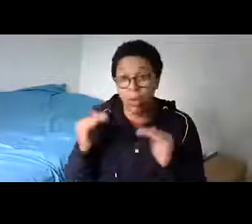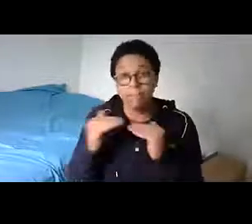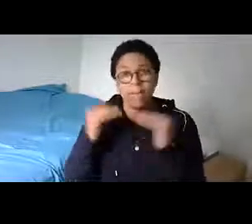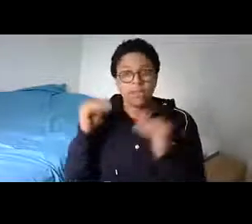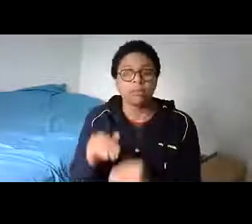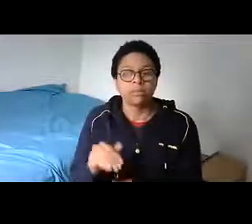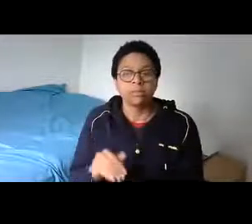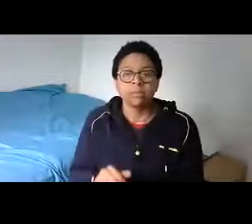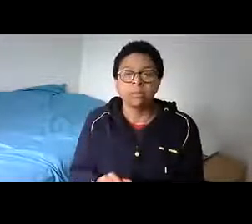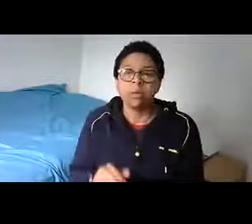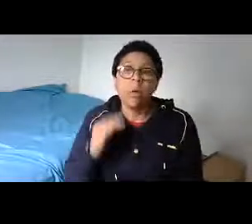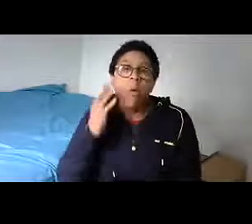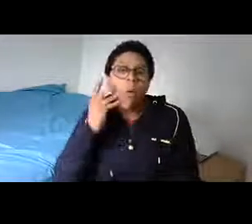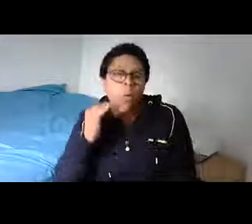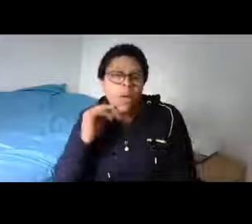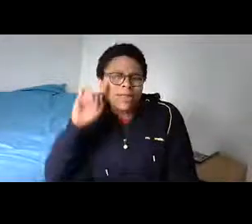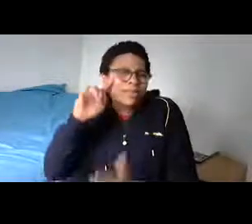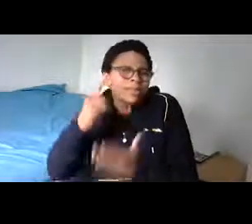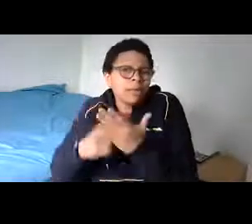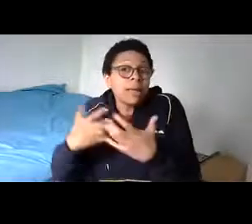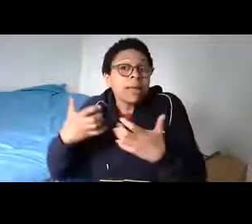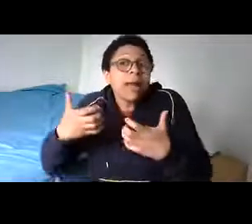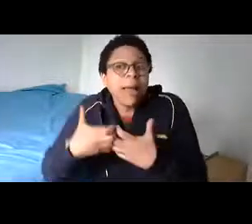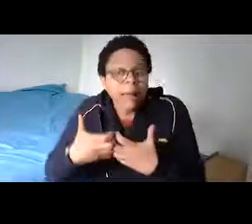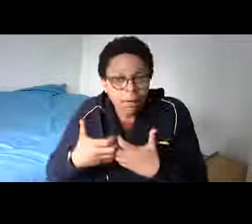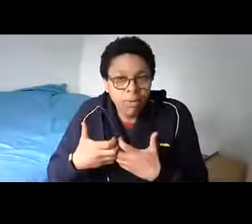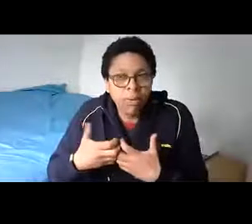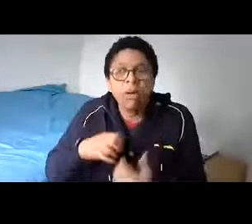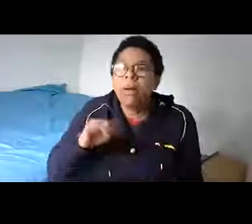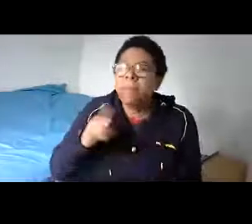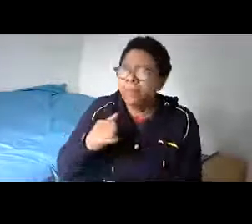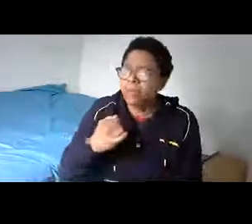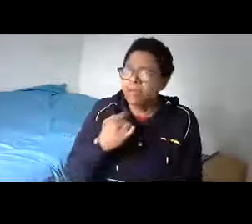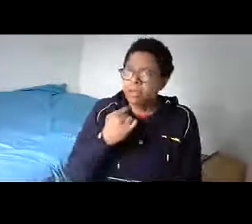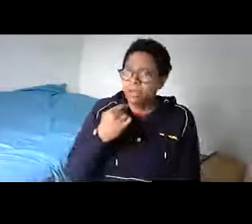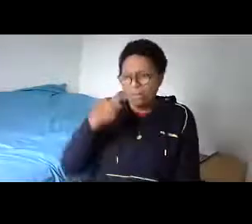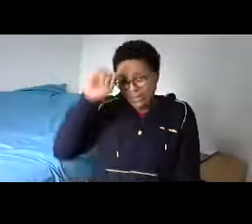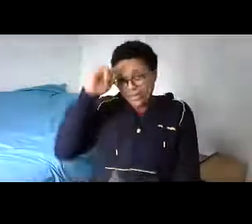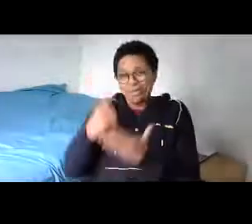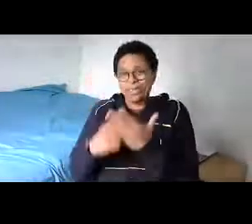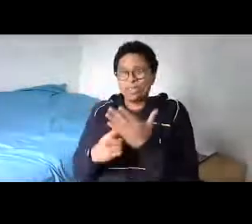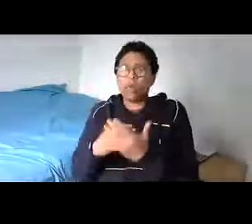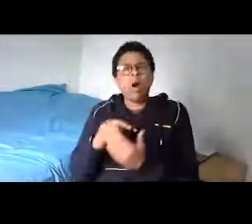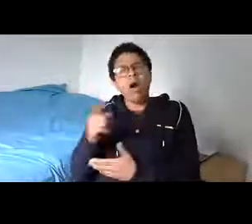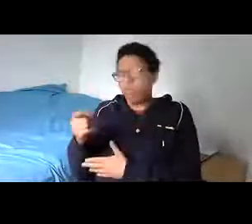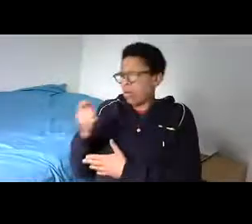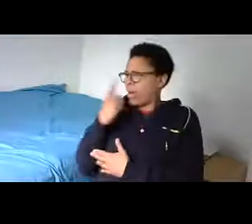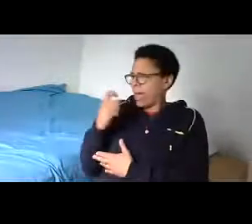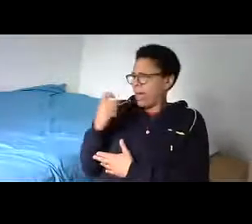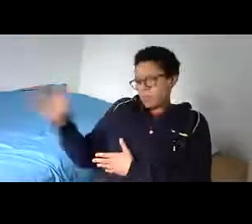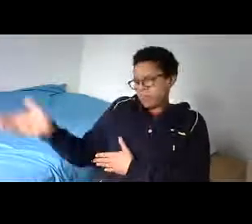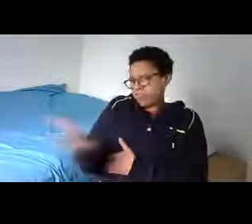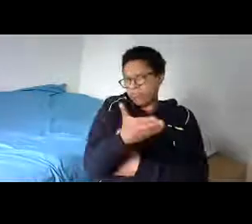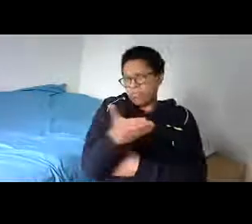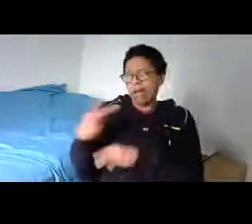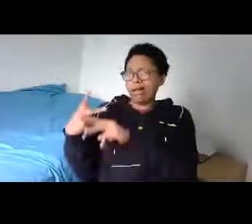they decide how to do that, they could say, well, they will be met by carers, so we don't have to do